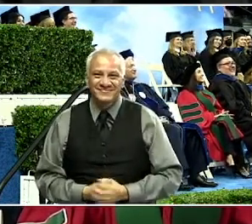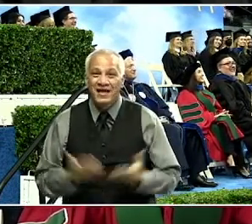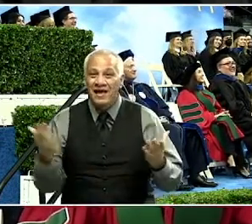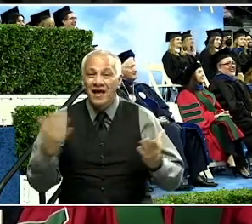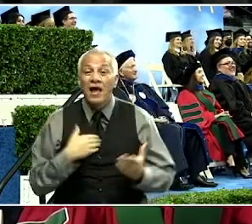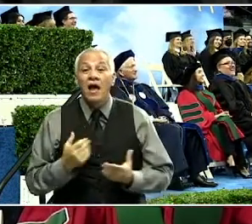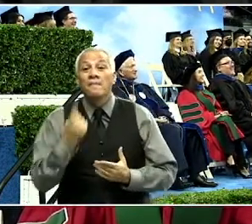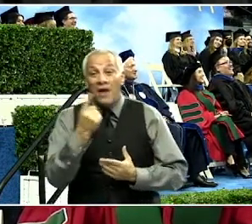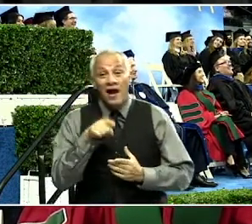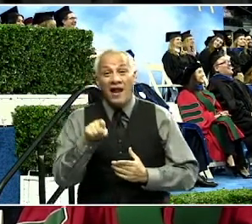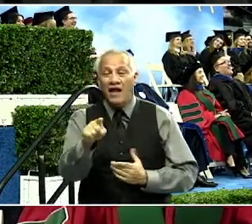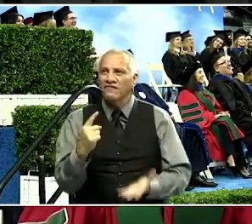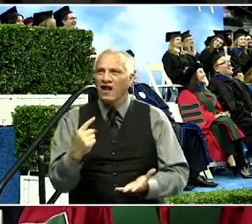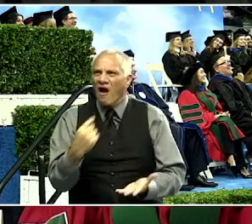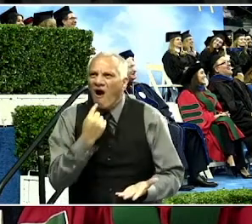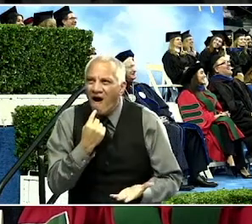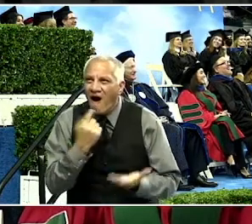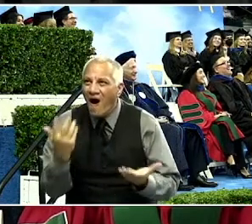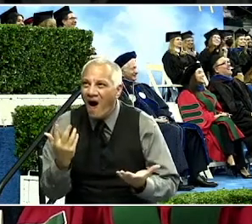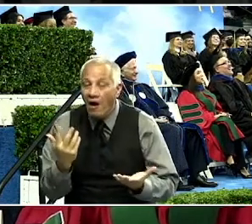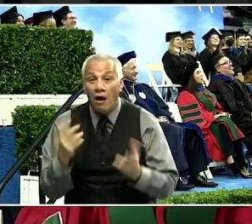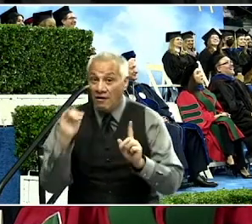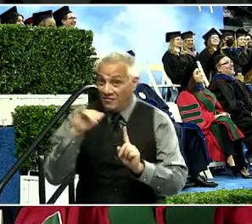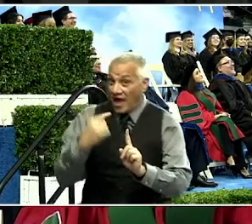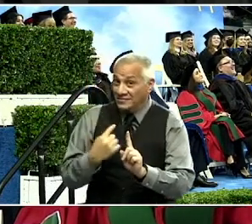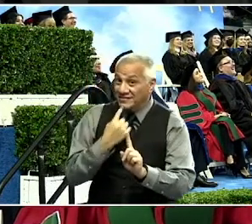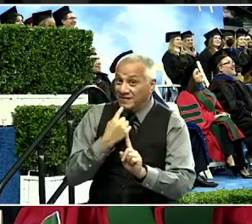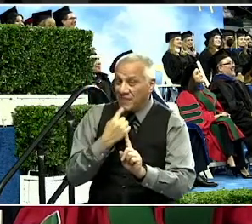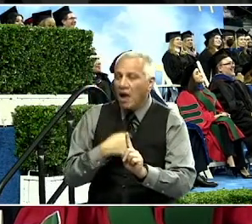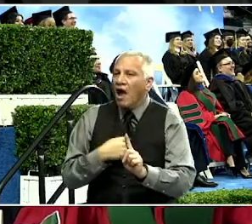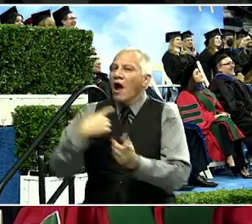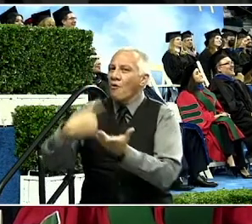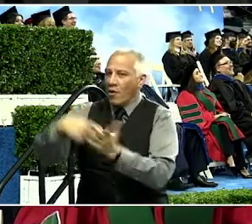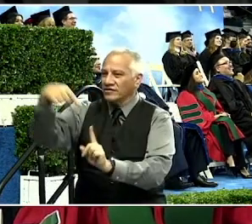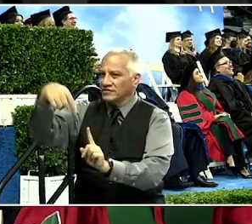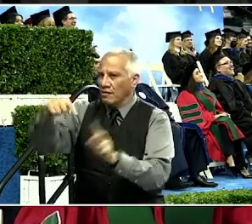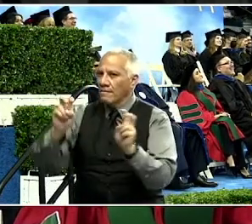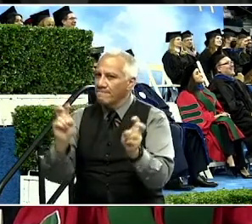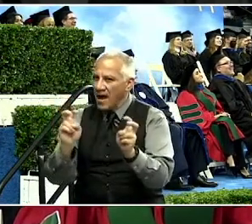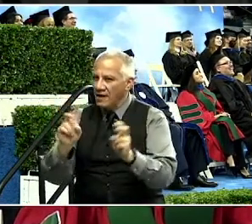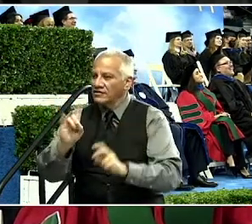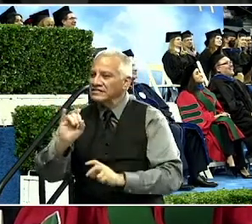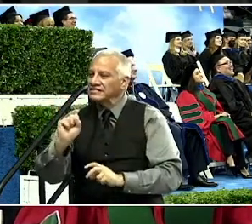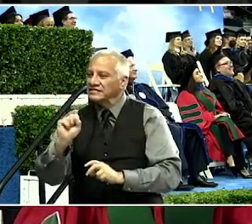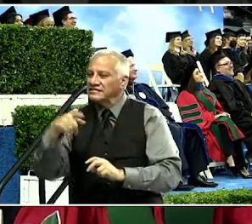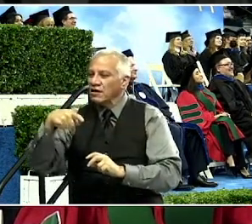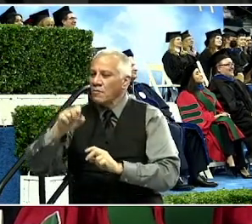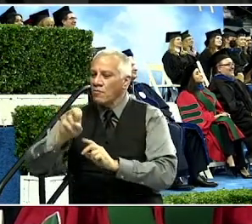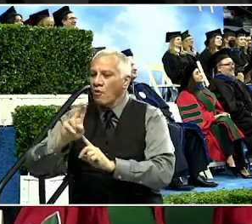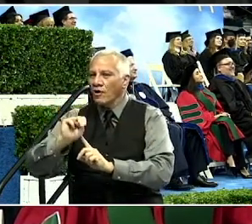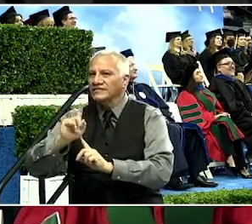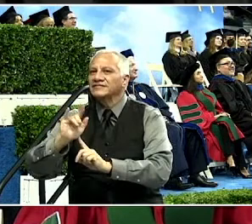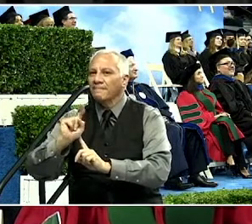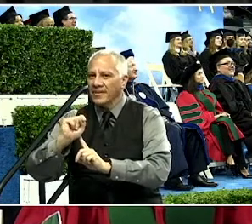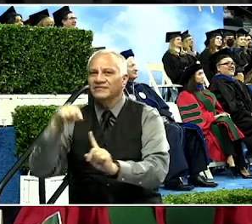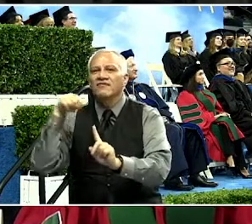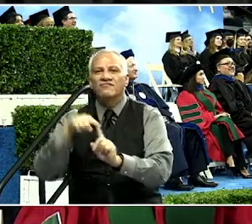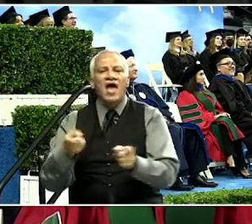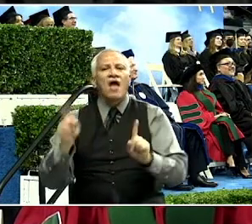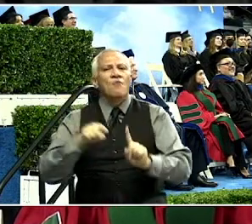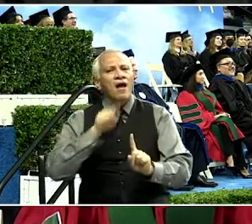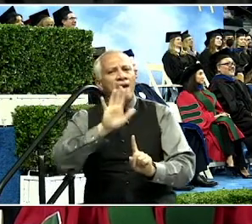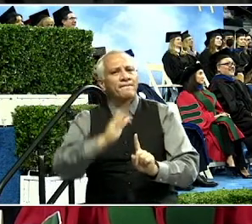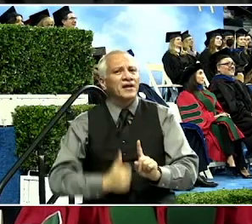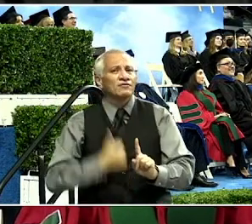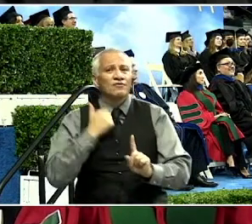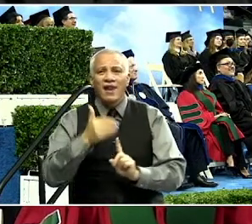Speaking of disappointment, this is the subject I want to talk to you about today. Now, disappointment is going to be a recurring character